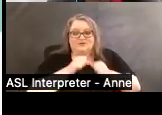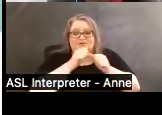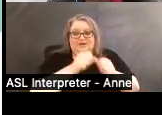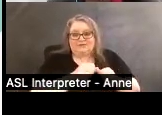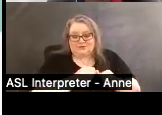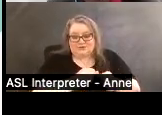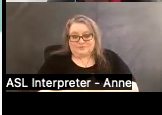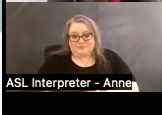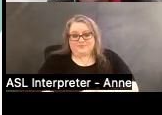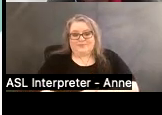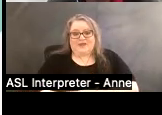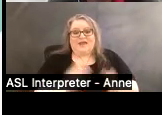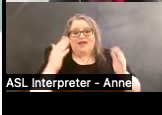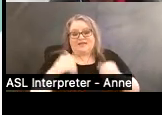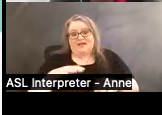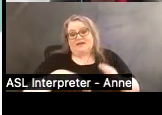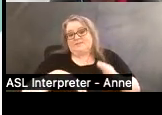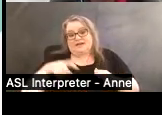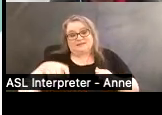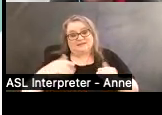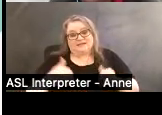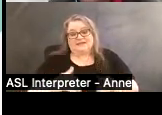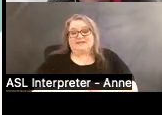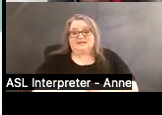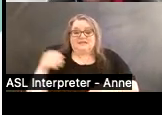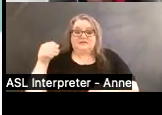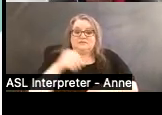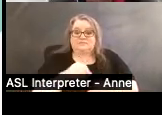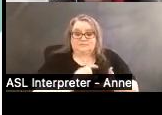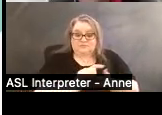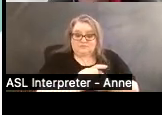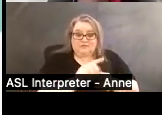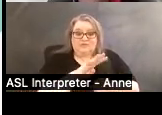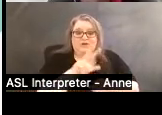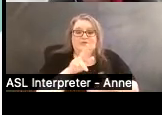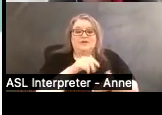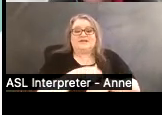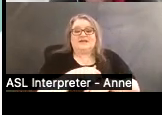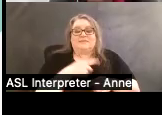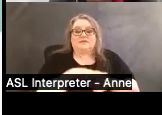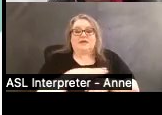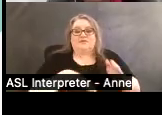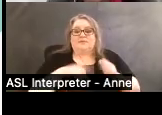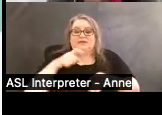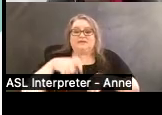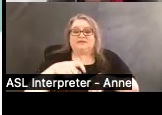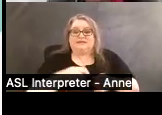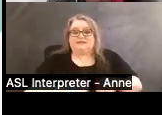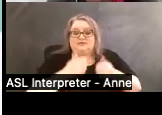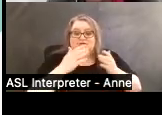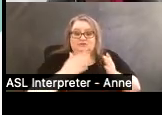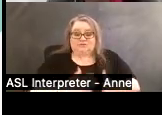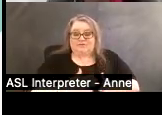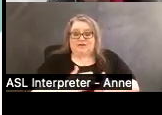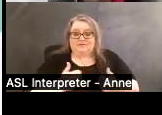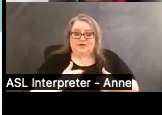and then followed by basic needs. Funds were dispersed 43 times to cover basic needs that survivors had. And we also